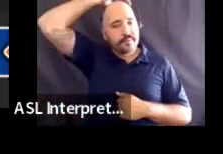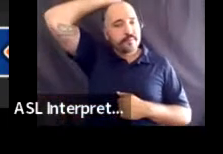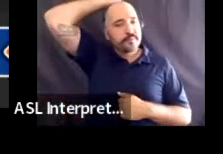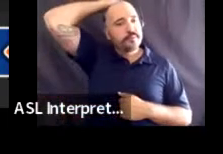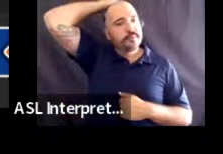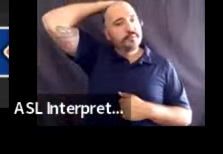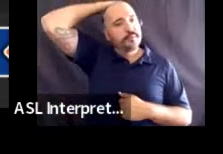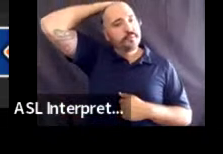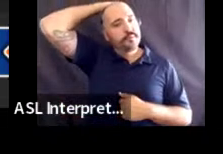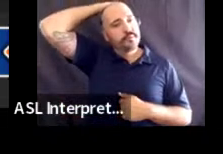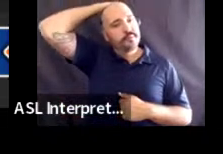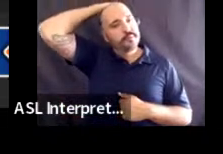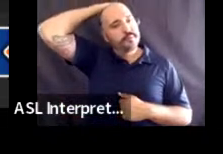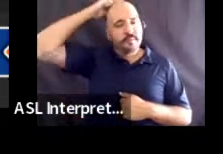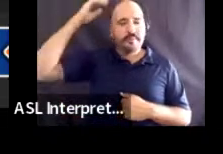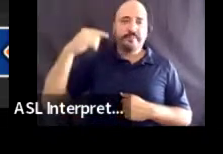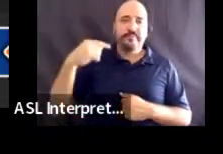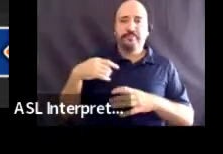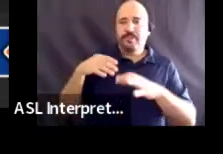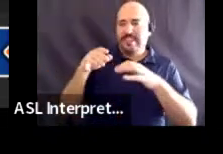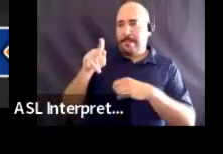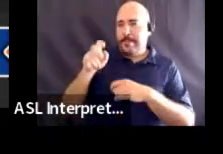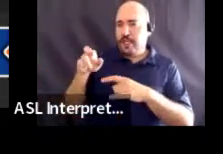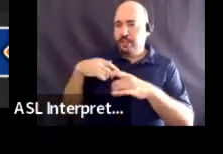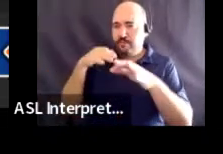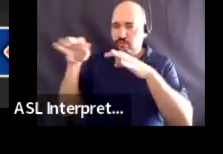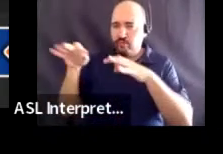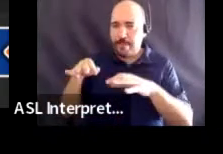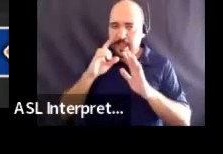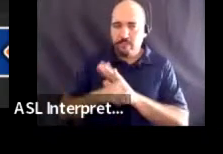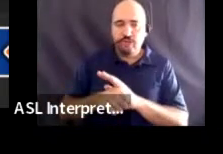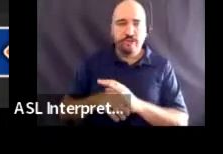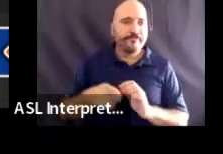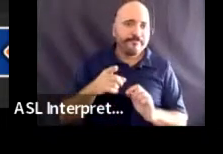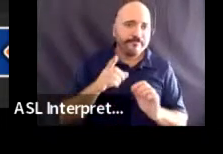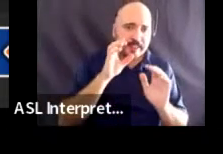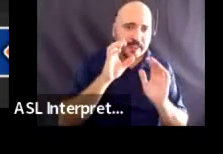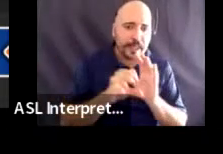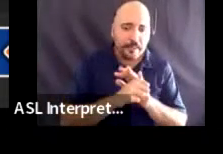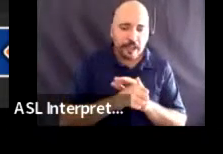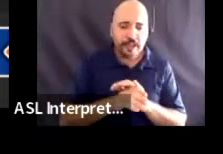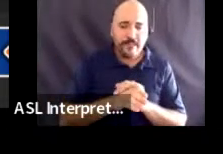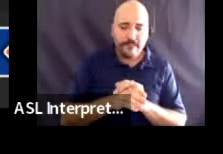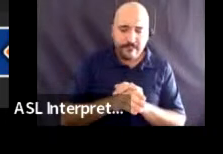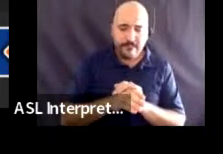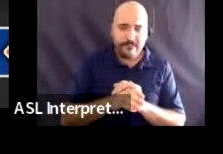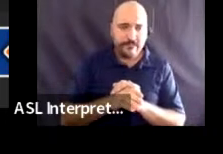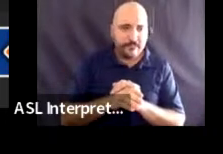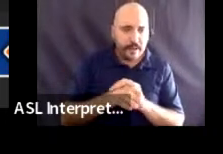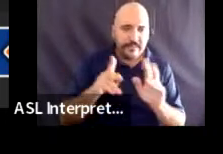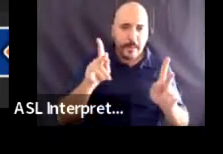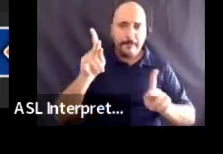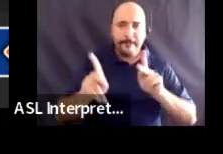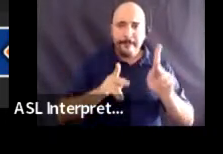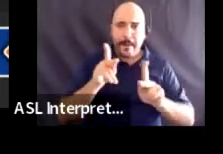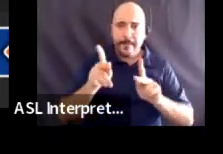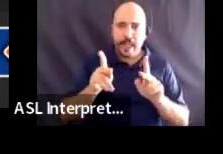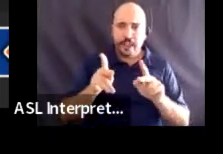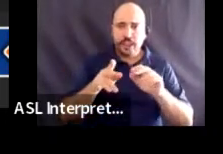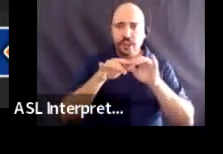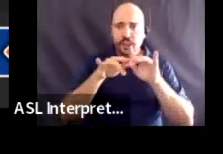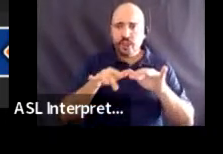Okay, I'm going to describe the image. This is Peter speaking. It's an image of population distribution